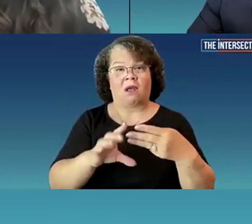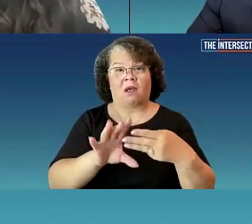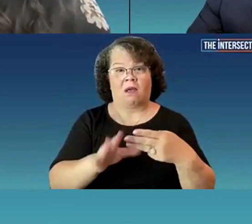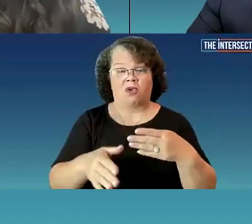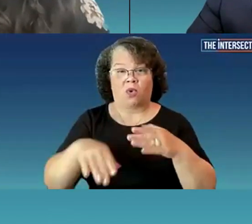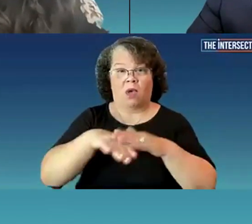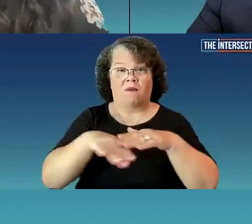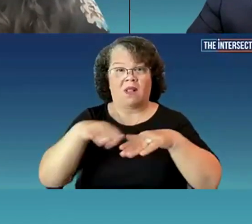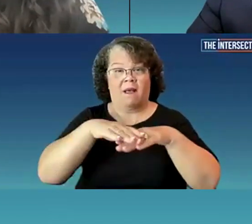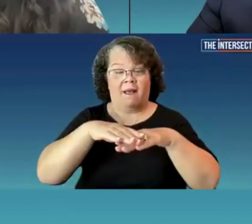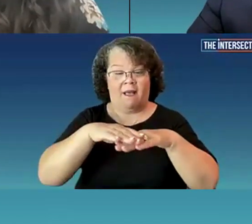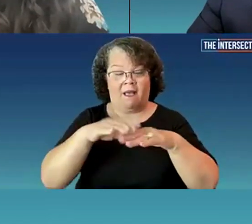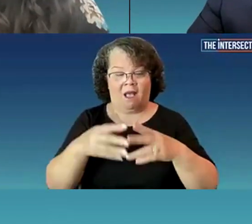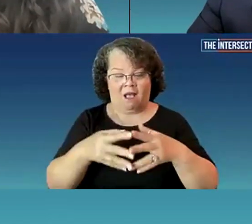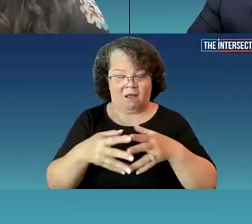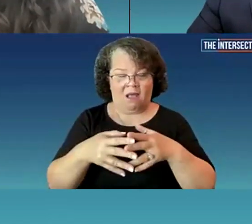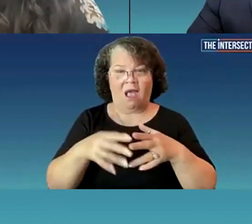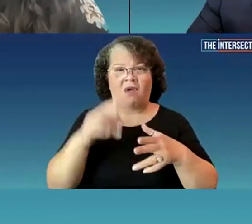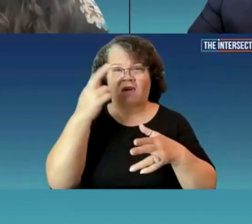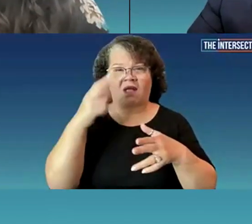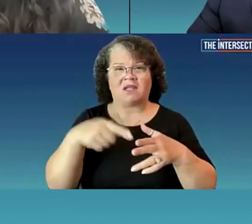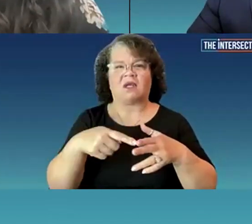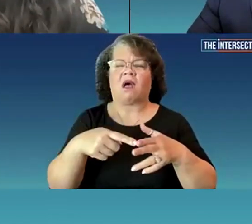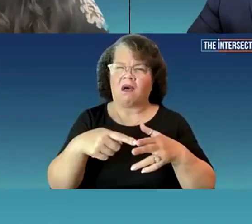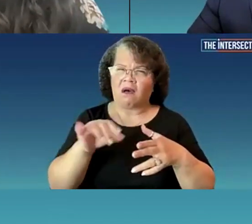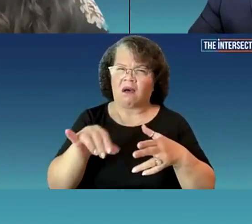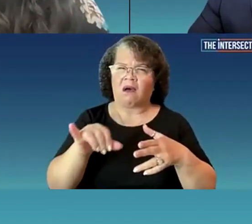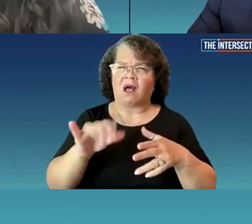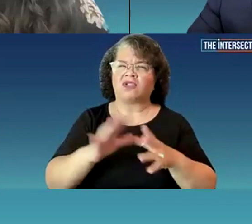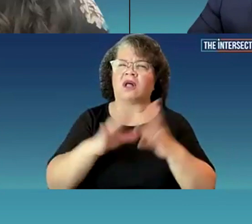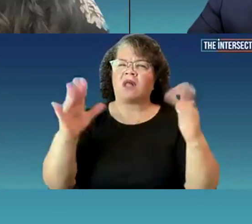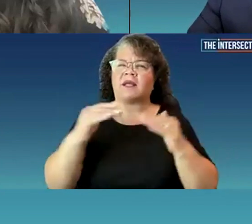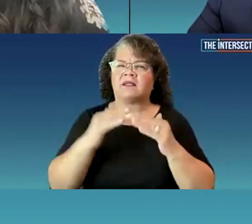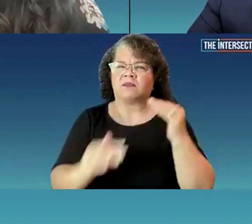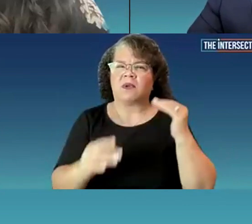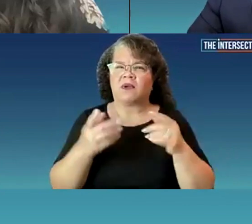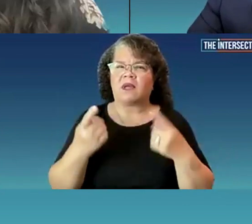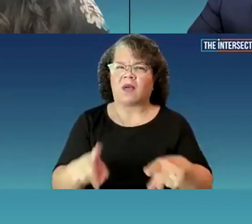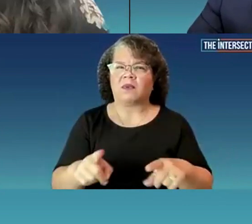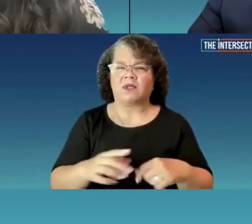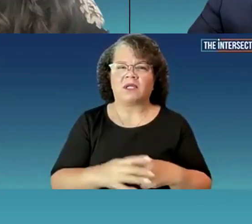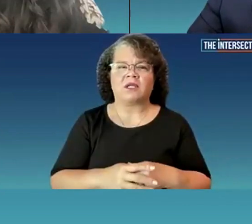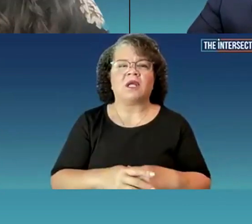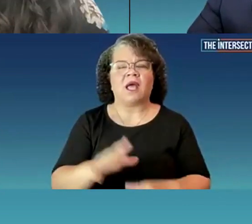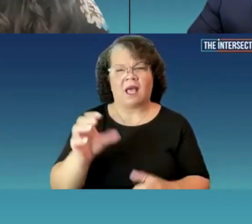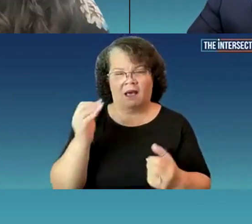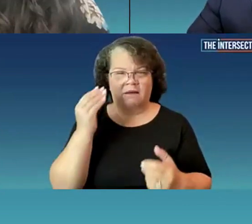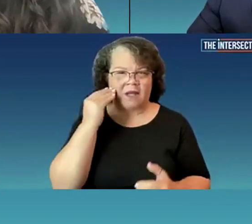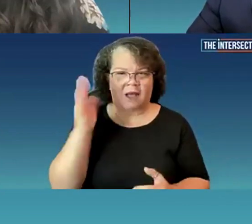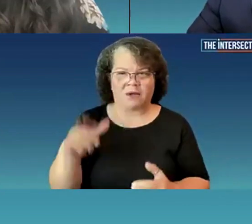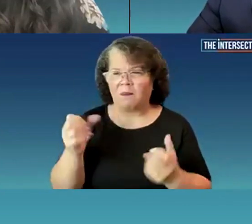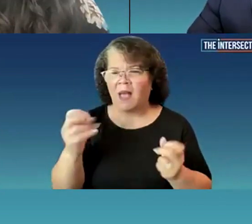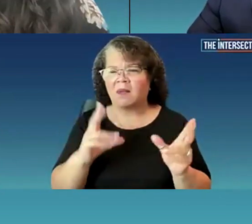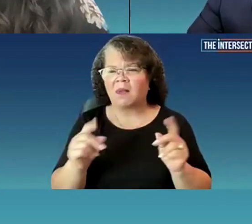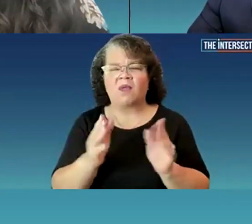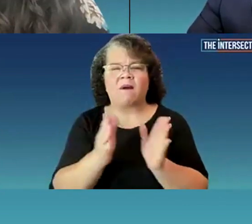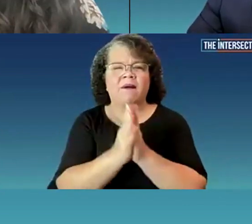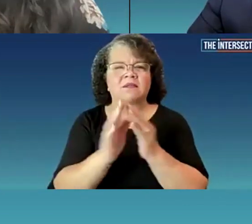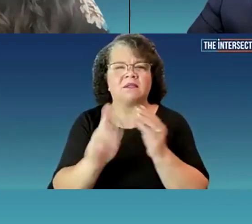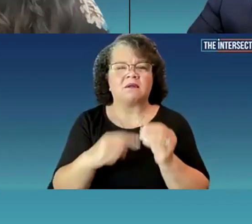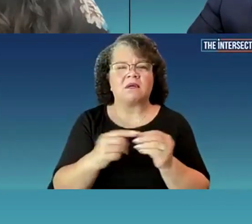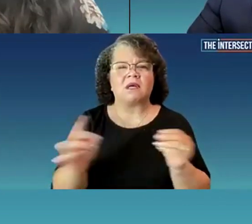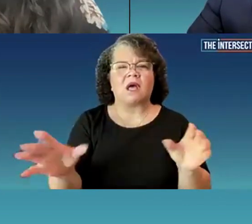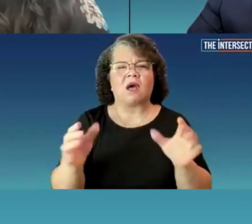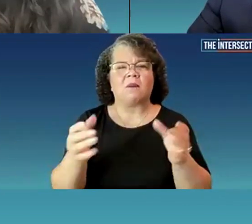there. So let me ask this question. And I know everybody wanted to know when the breakouts will start. We're going to start the breakouts at the top